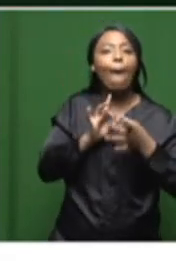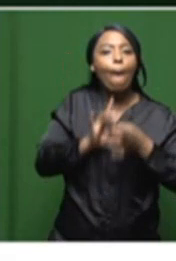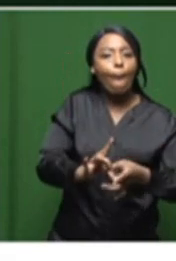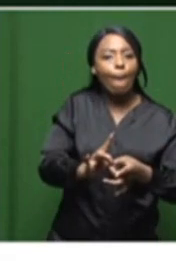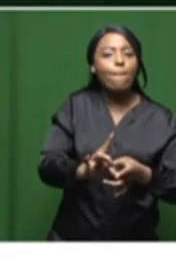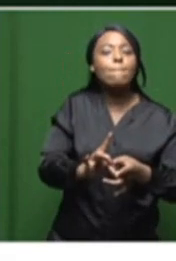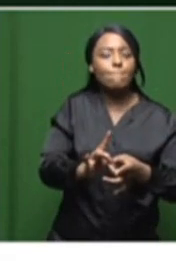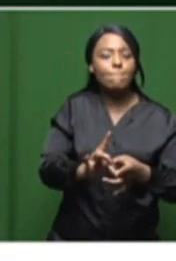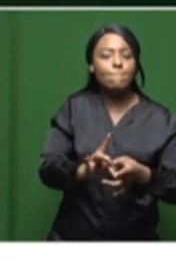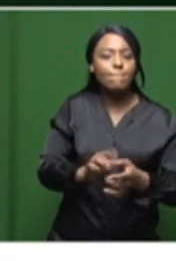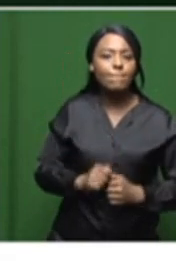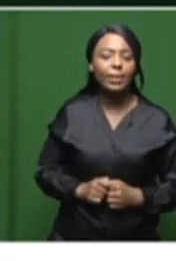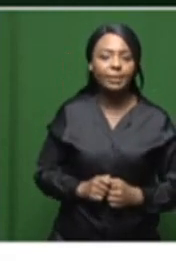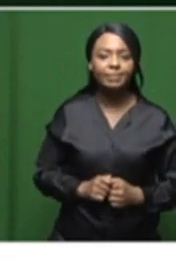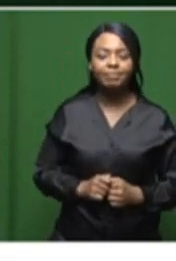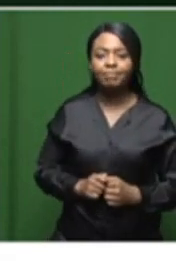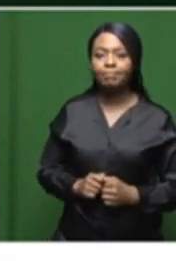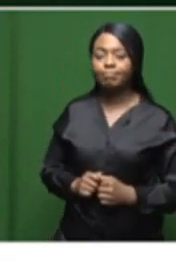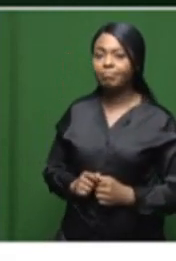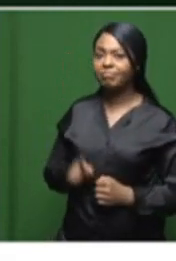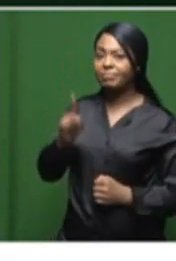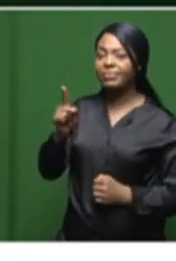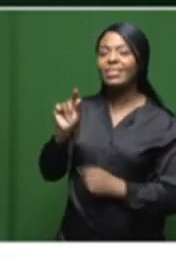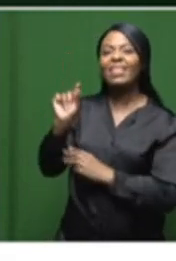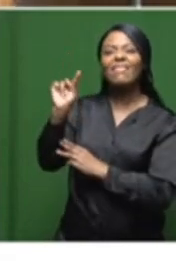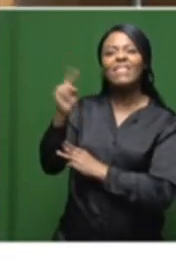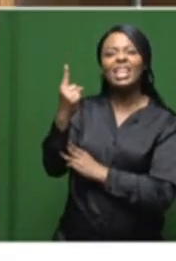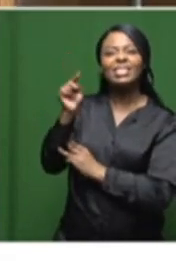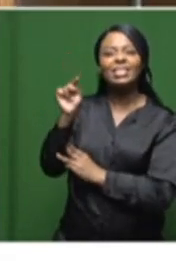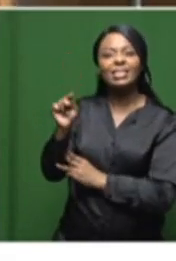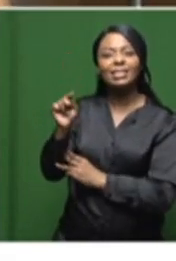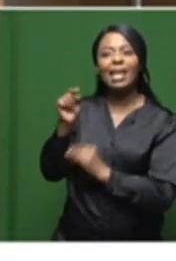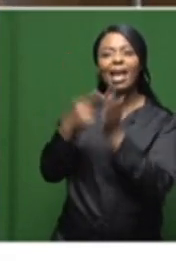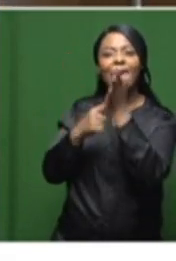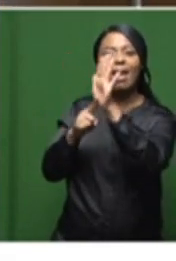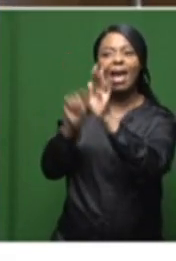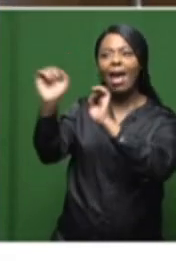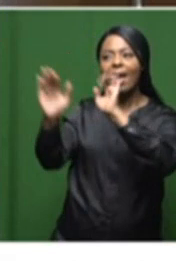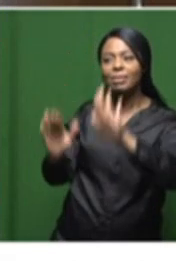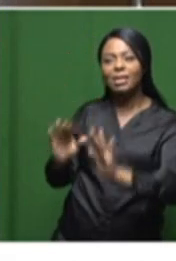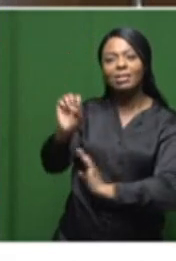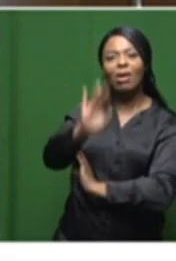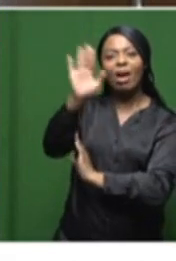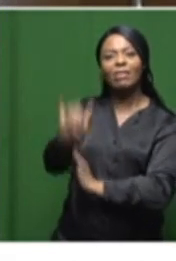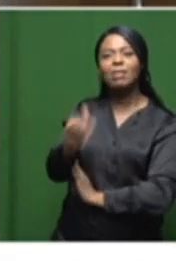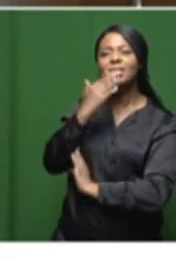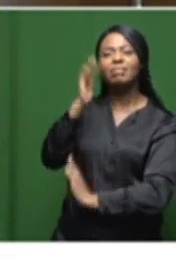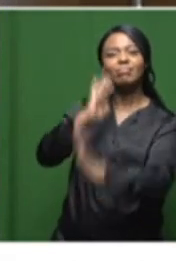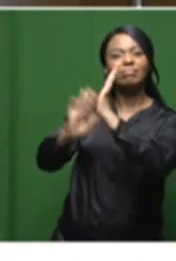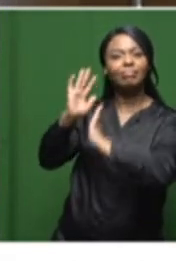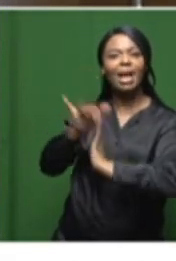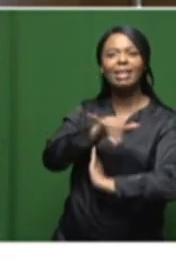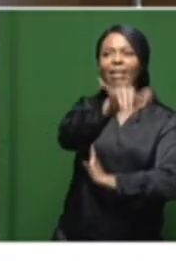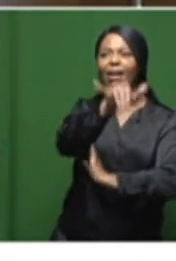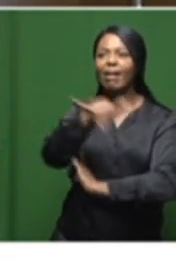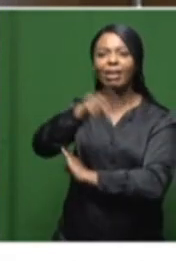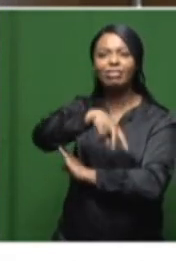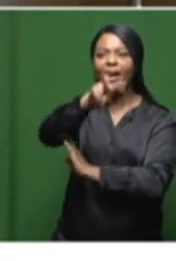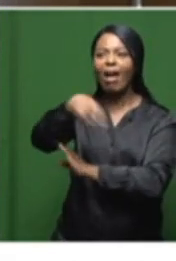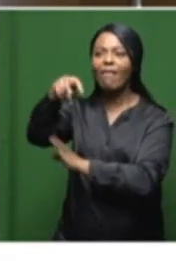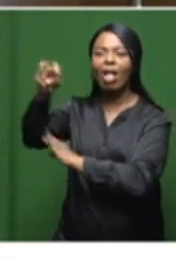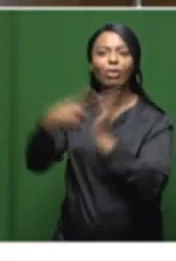it. This is your first exhibition in South Africa. Talk to us about traveling and showcasing your work in different parts of the world and